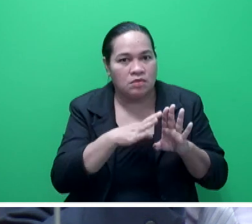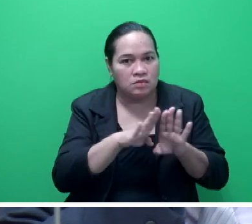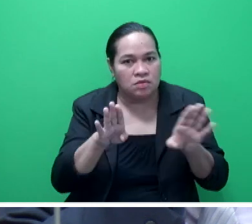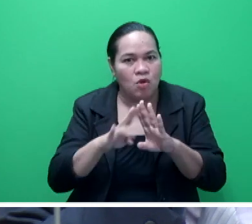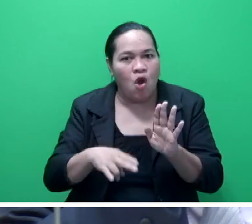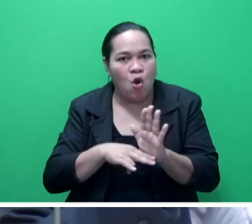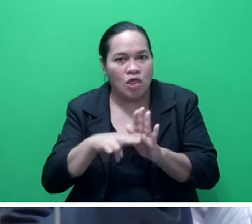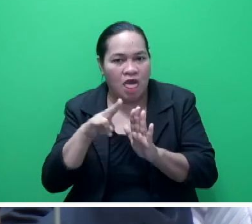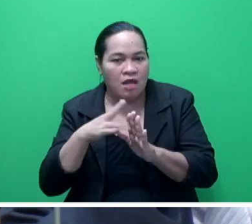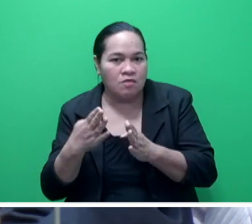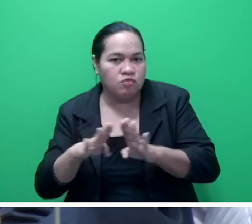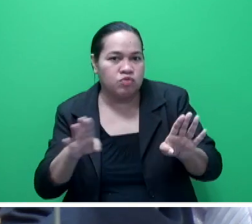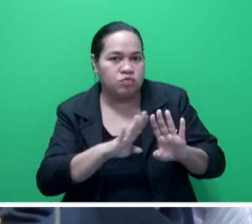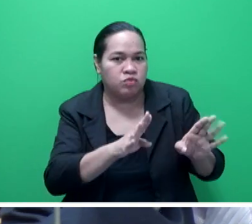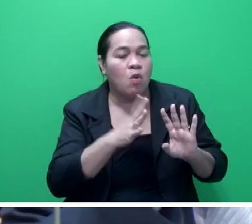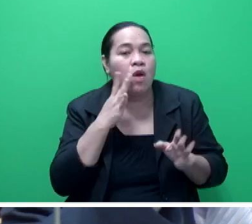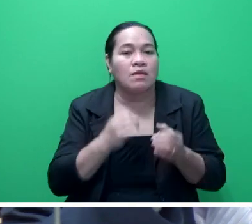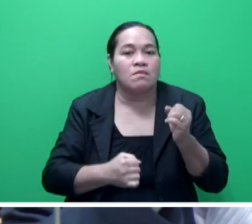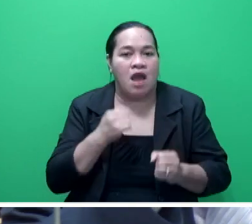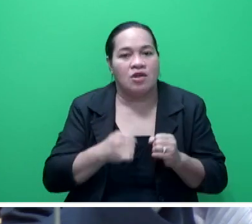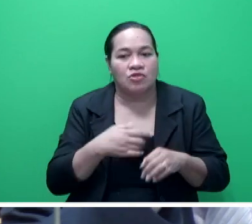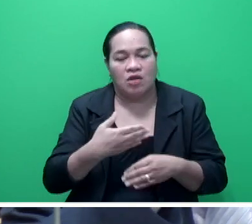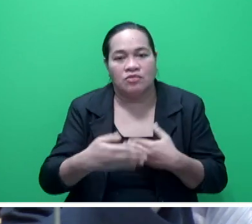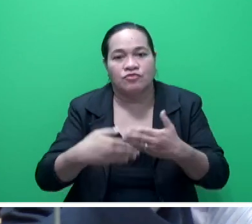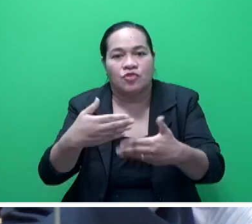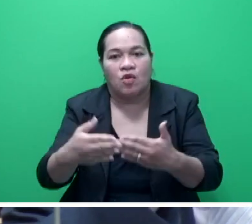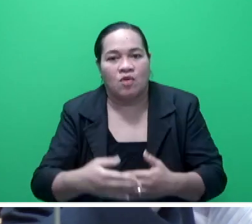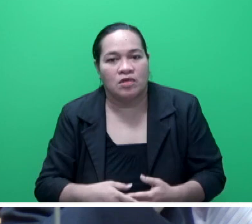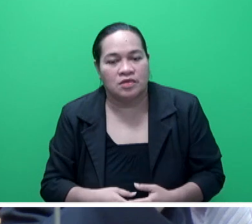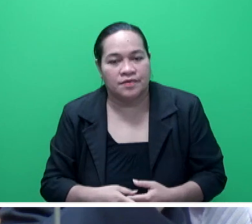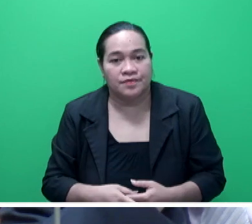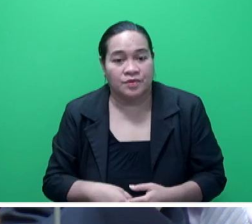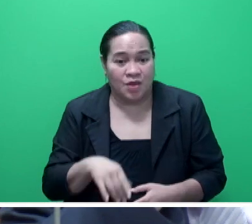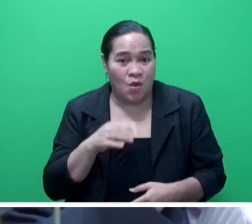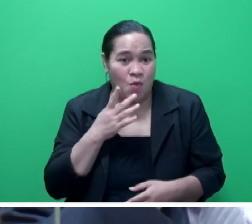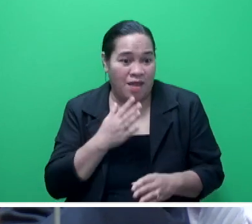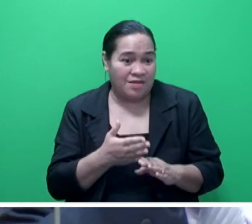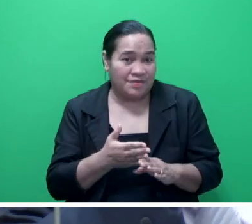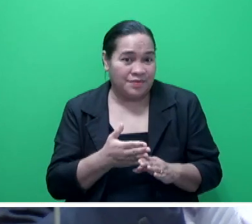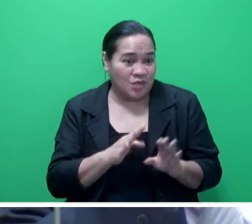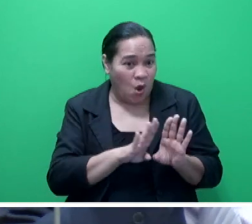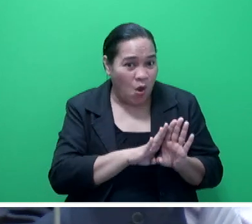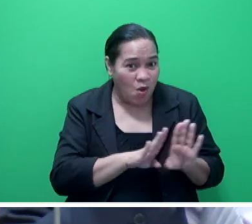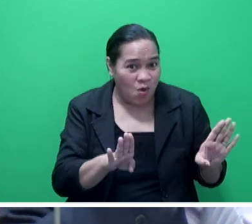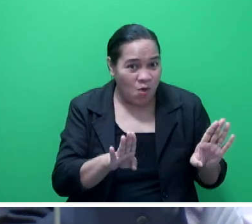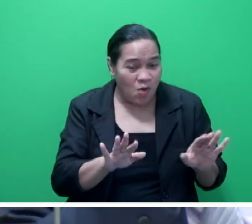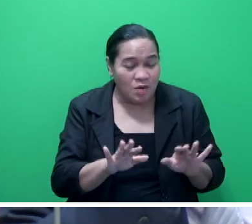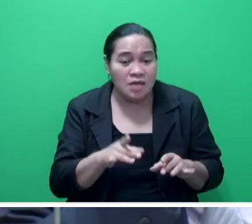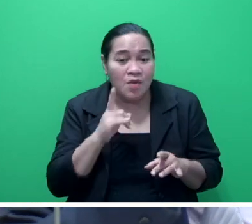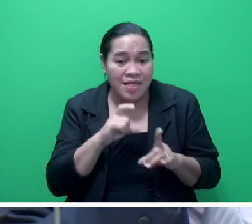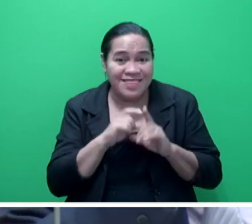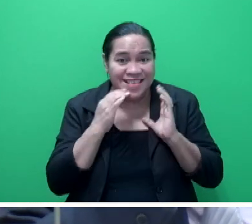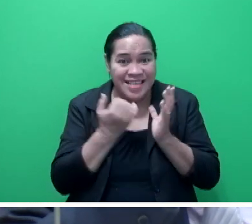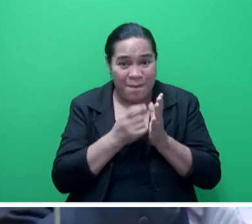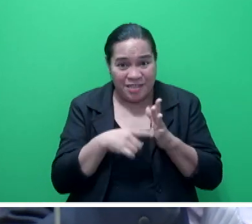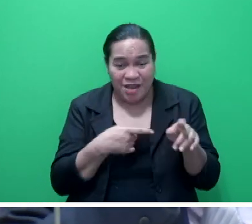full operations from March and onwards, Honourable Speaker. During the course of opening up in late December and January, Honourable